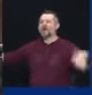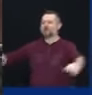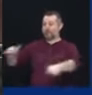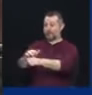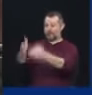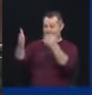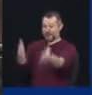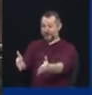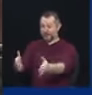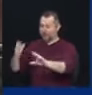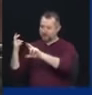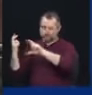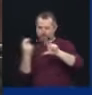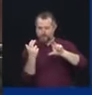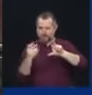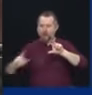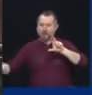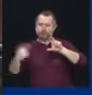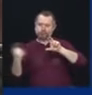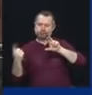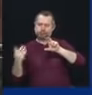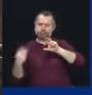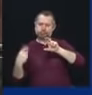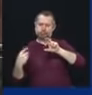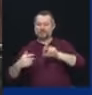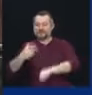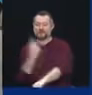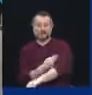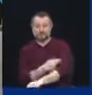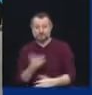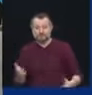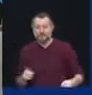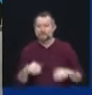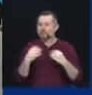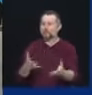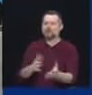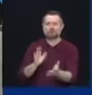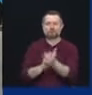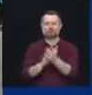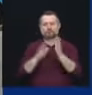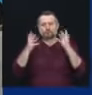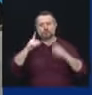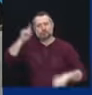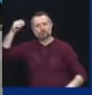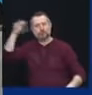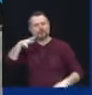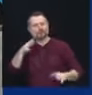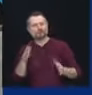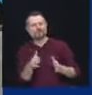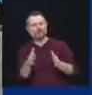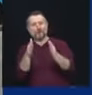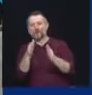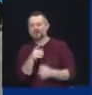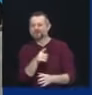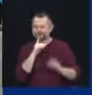get vaccinated, please. Let's give Sun River a round of applause.